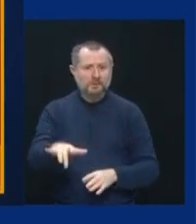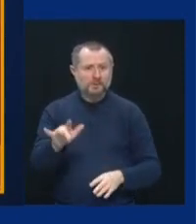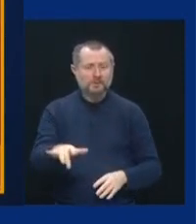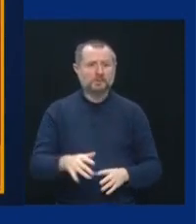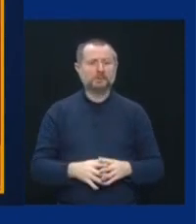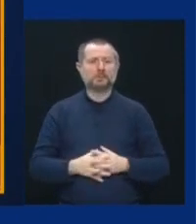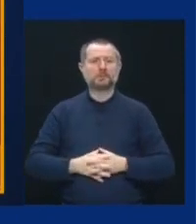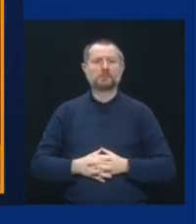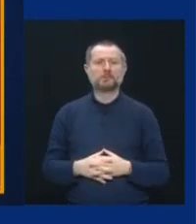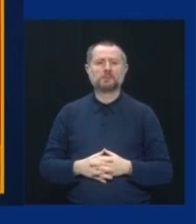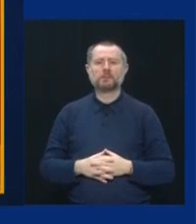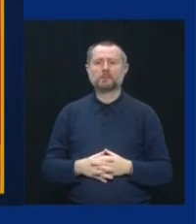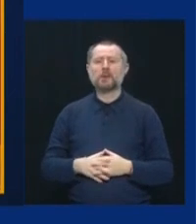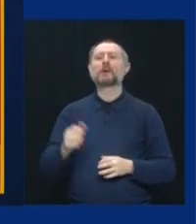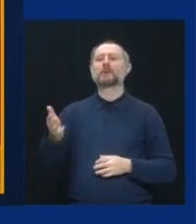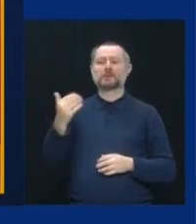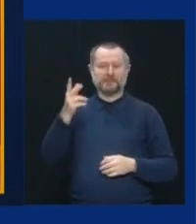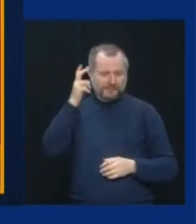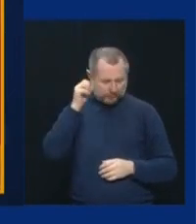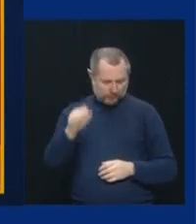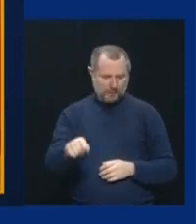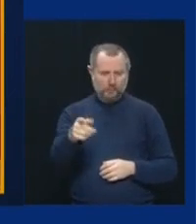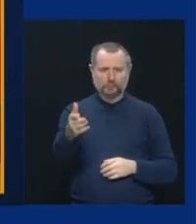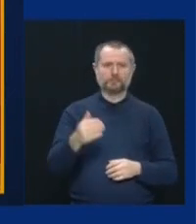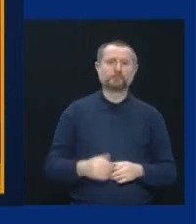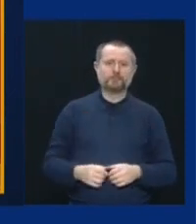I believe you said. Governor? There you are.